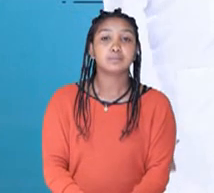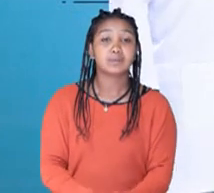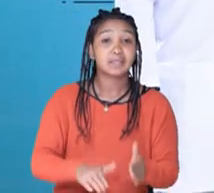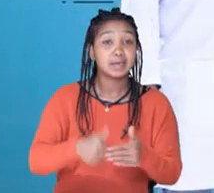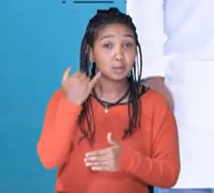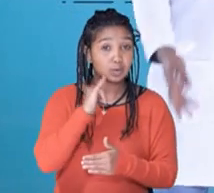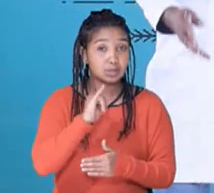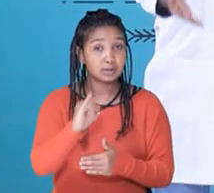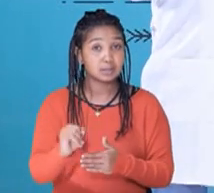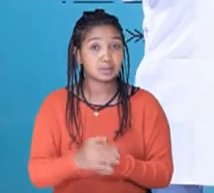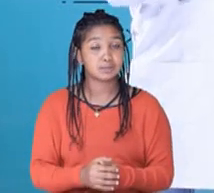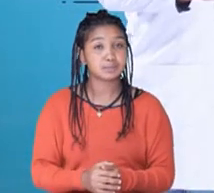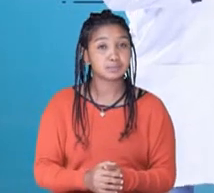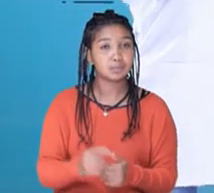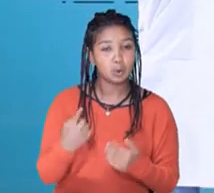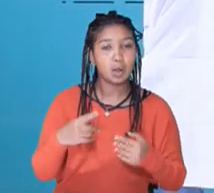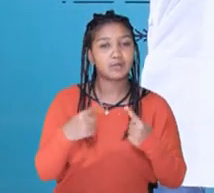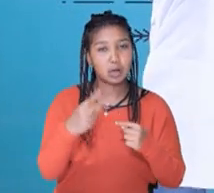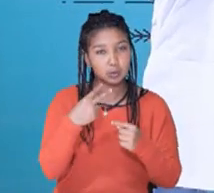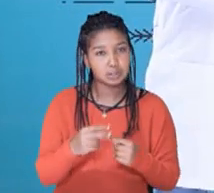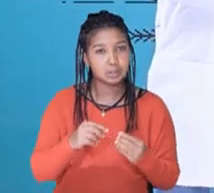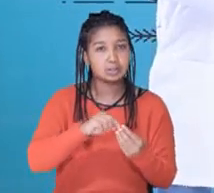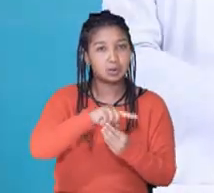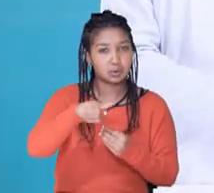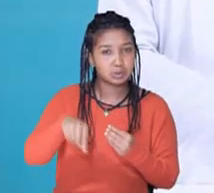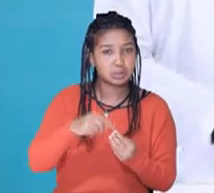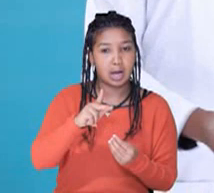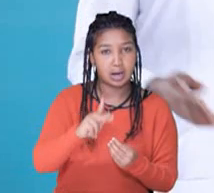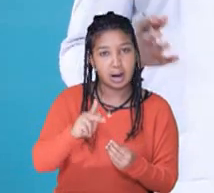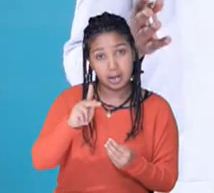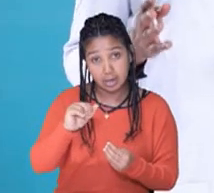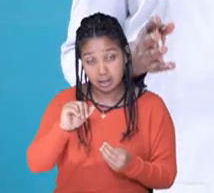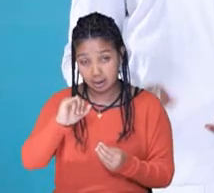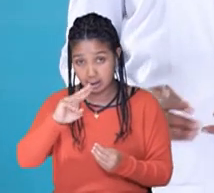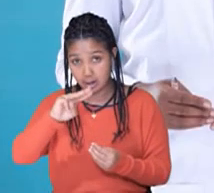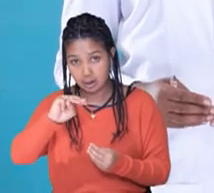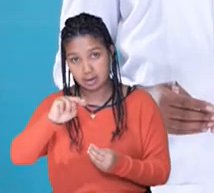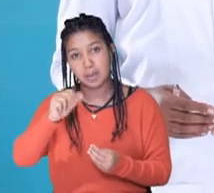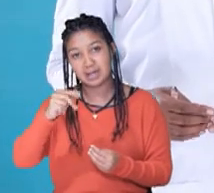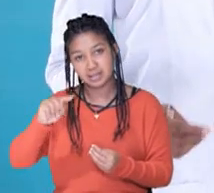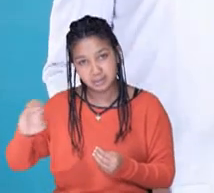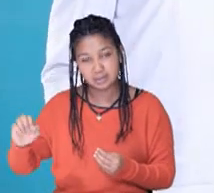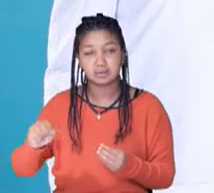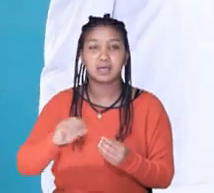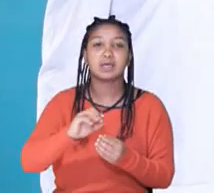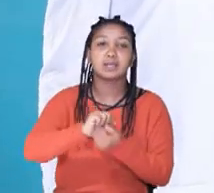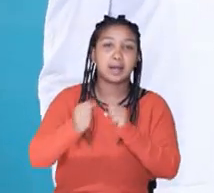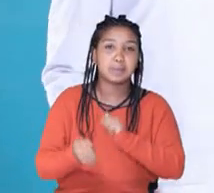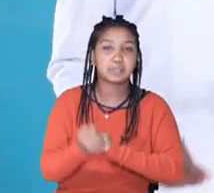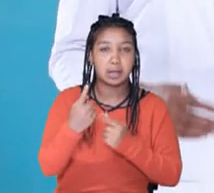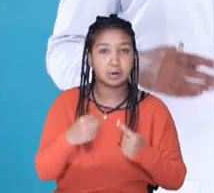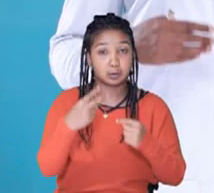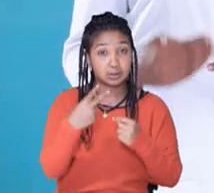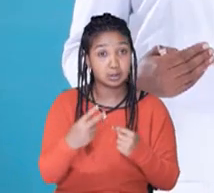The next concept is, so far we have tried to see the rotational kinematics and rotational dynamics. Now let's